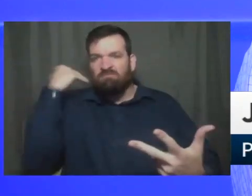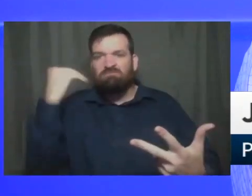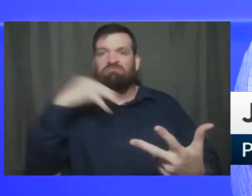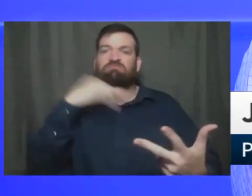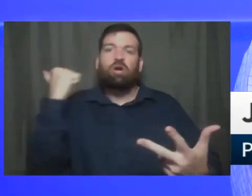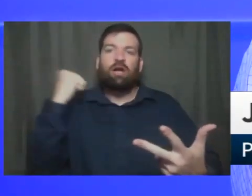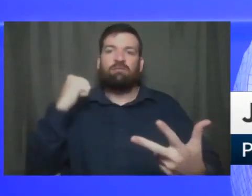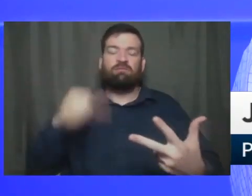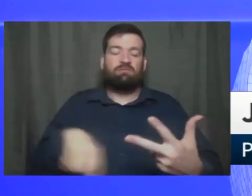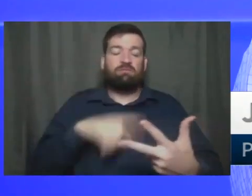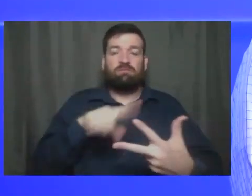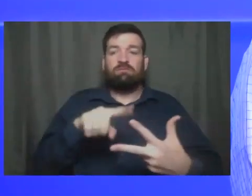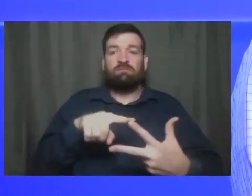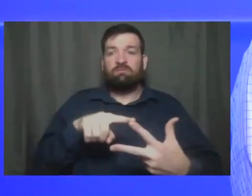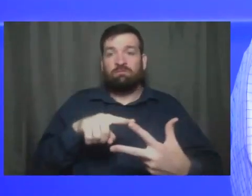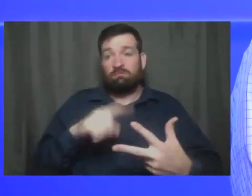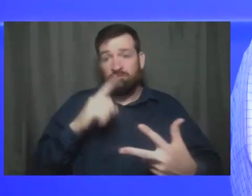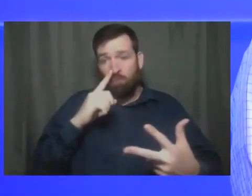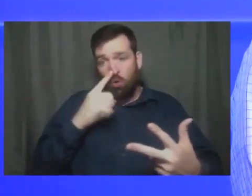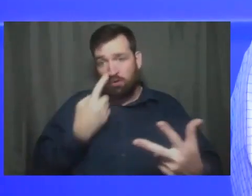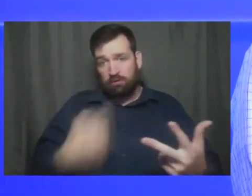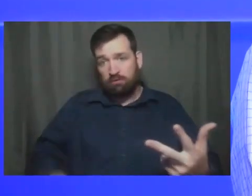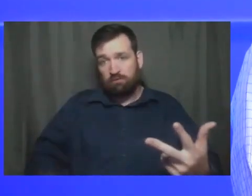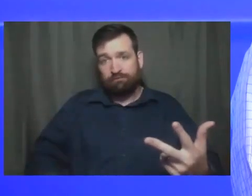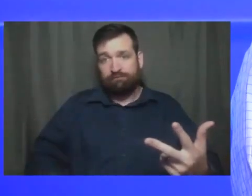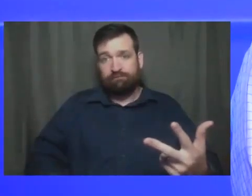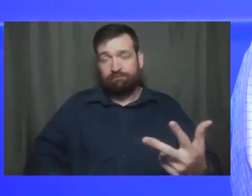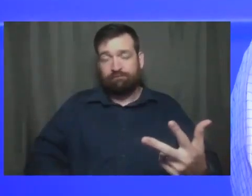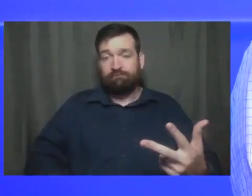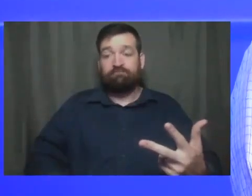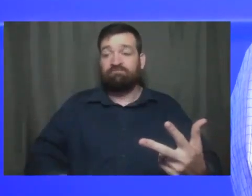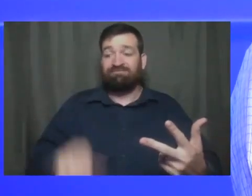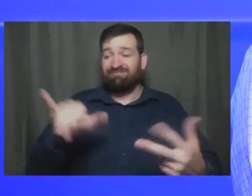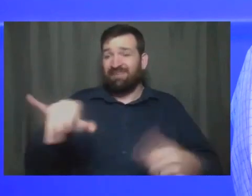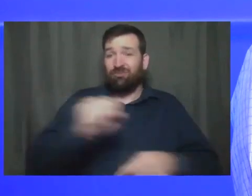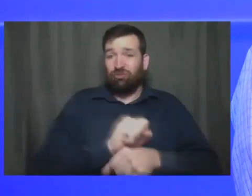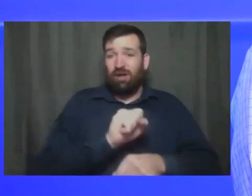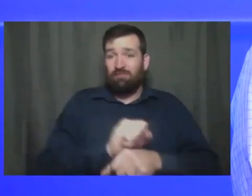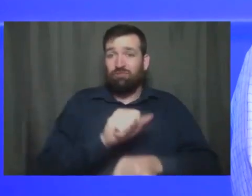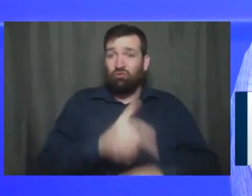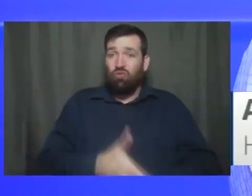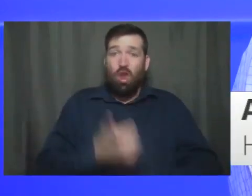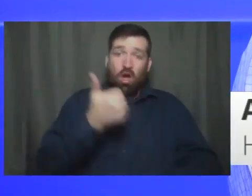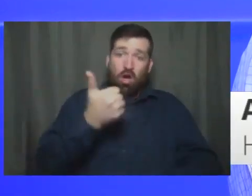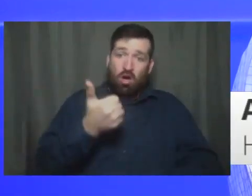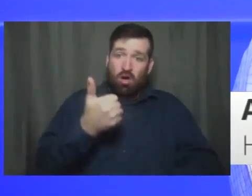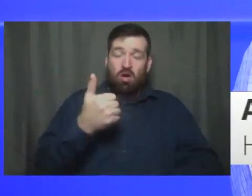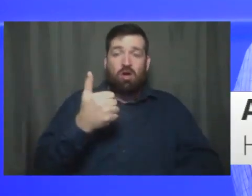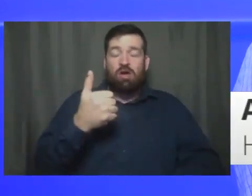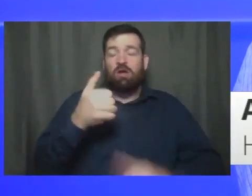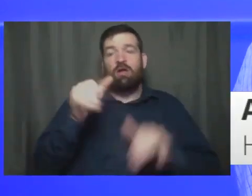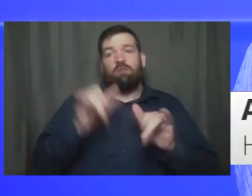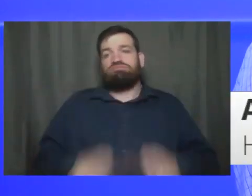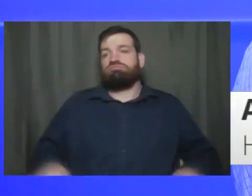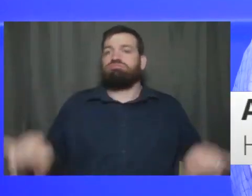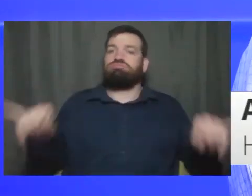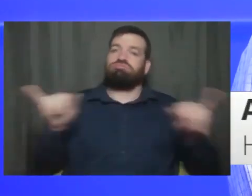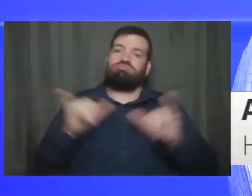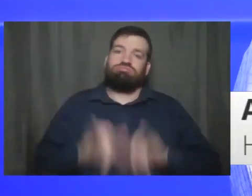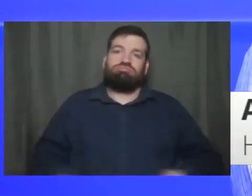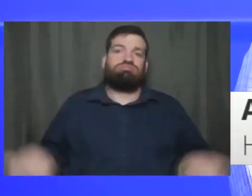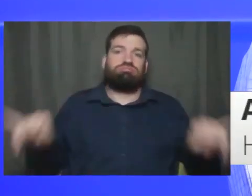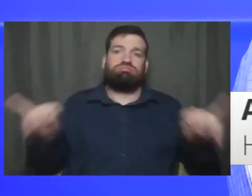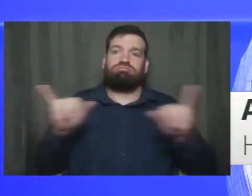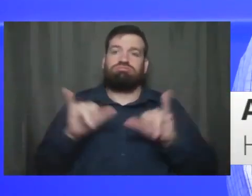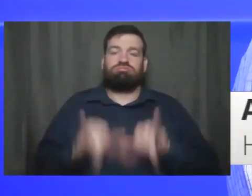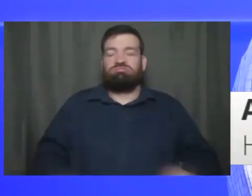kind is where you're just bored. So you've maybe been in the job too long, and you're kind of doing this rote routine thing, and you really just are checked out. And